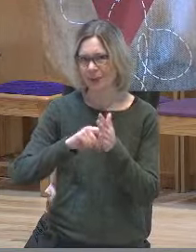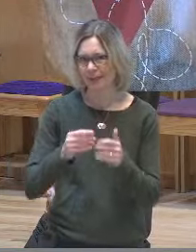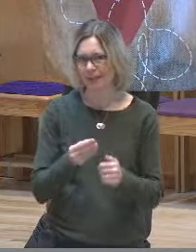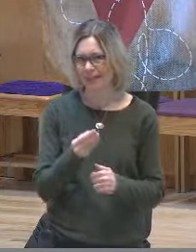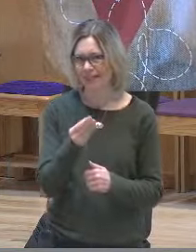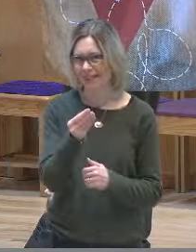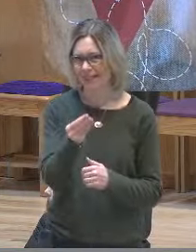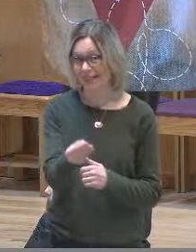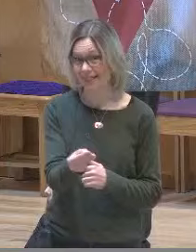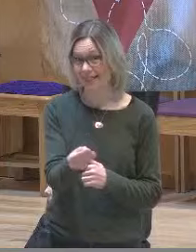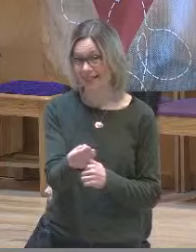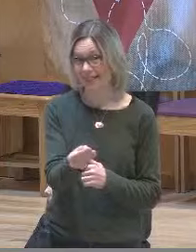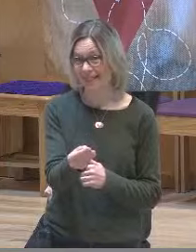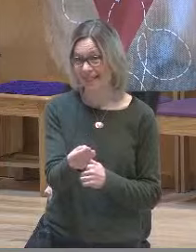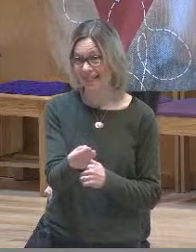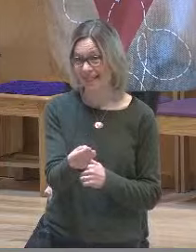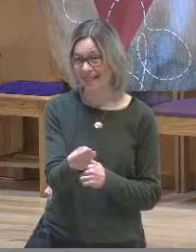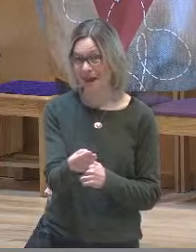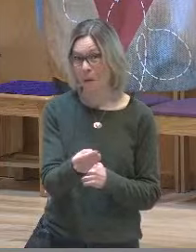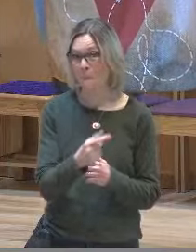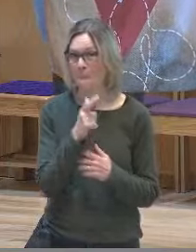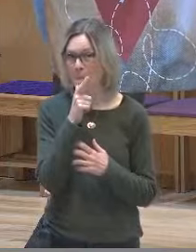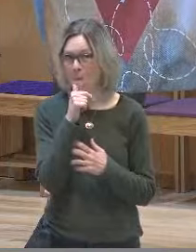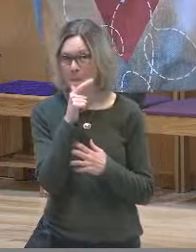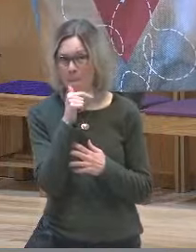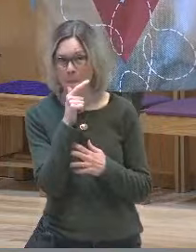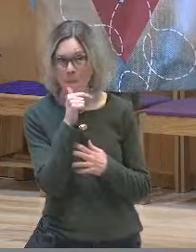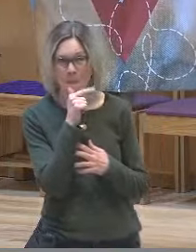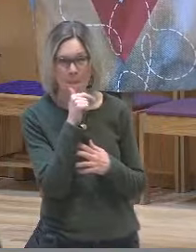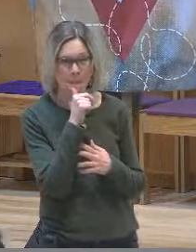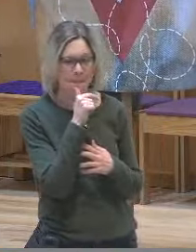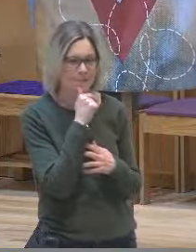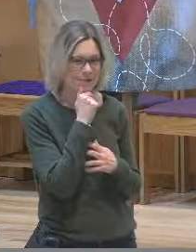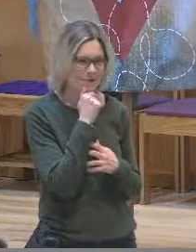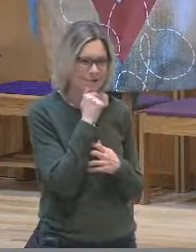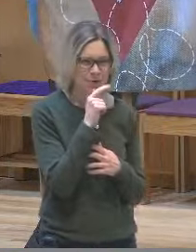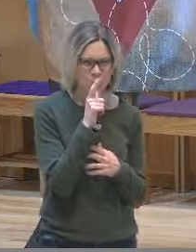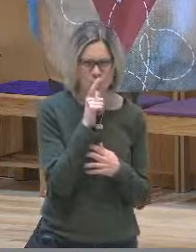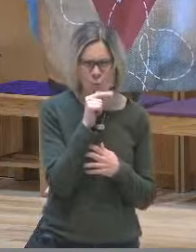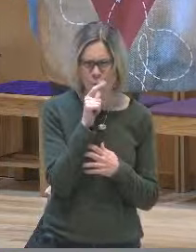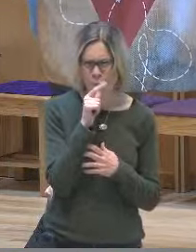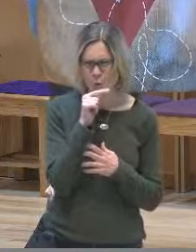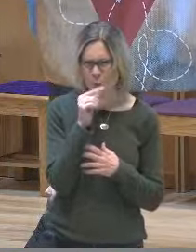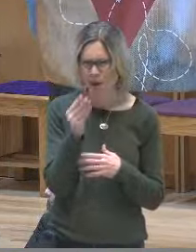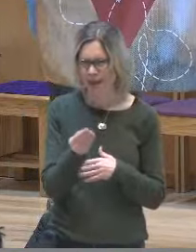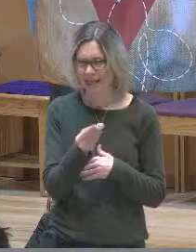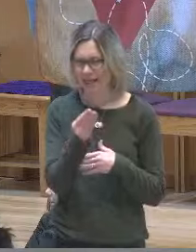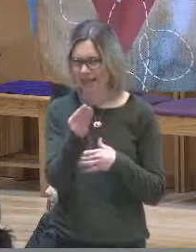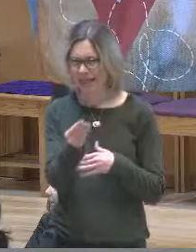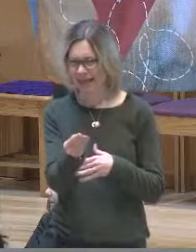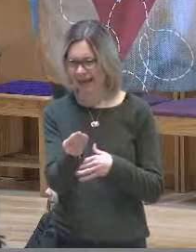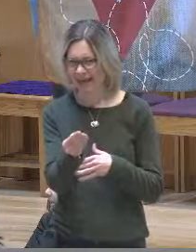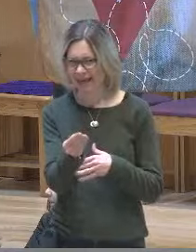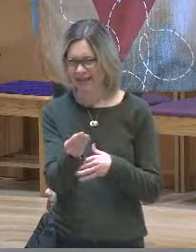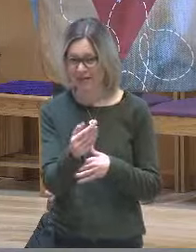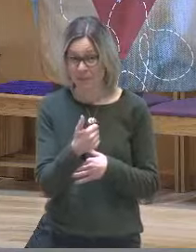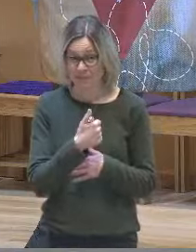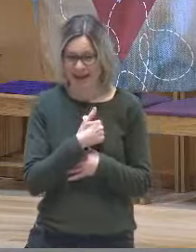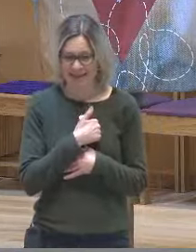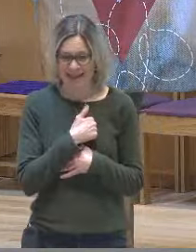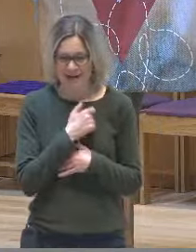Is right? I don't know. Who am I feeling about giving my car keys to somebody? This is very terrifying to me,